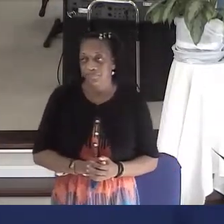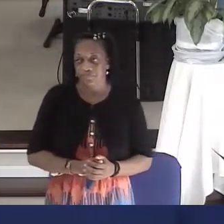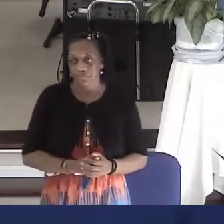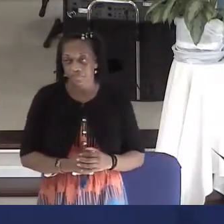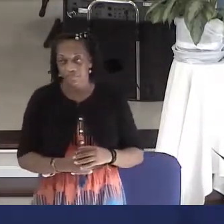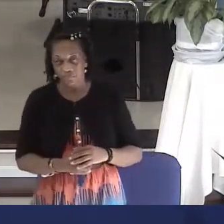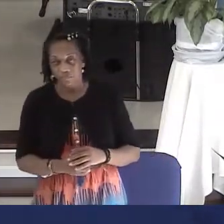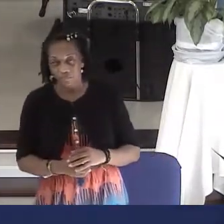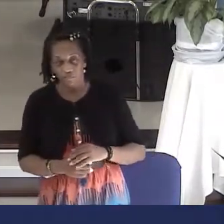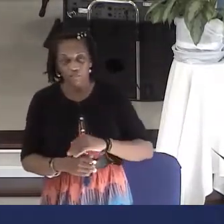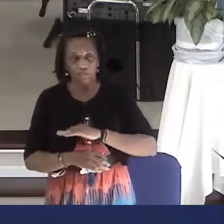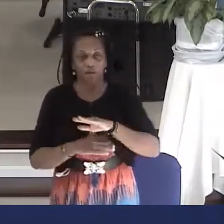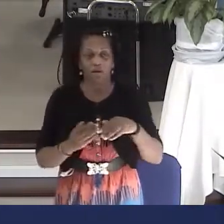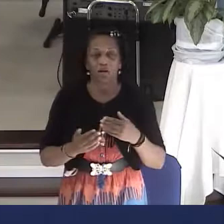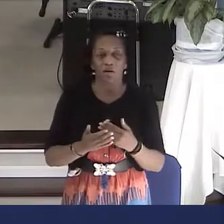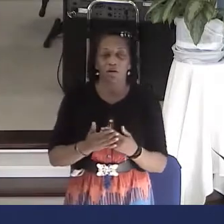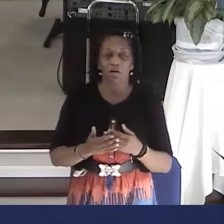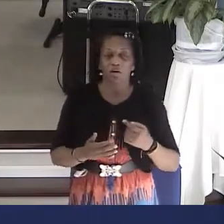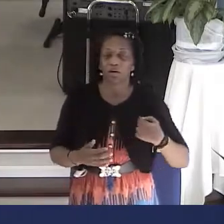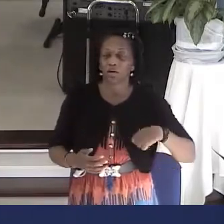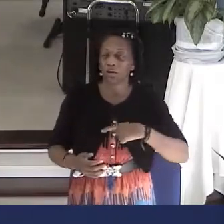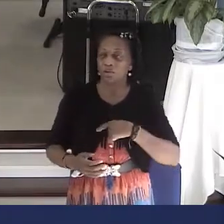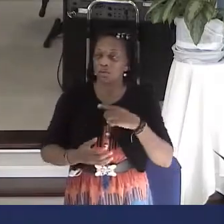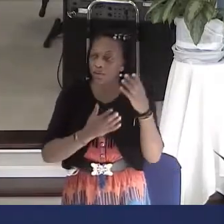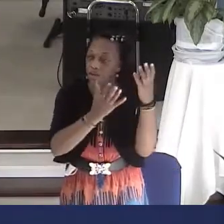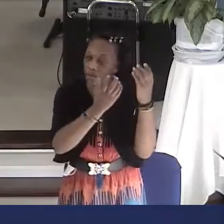All we want is you.